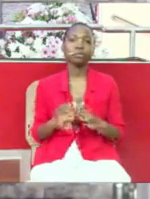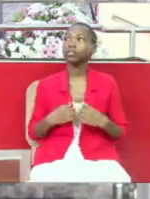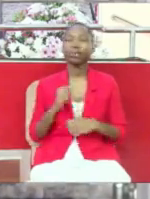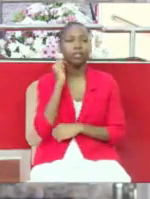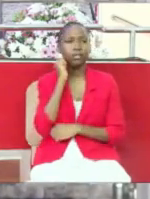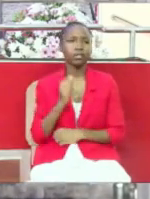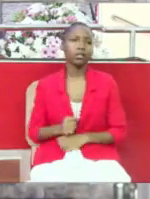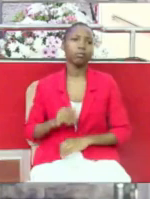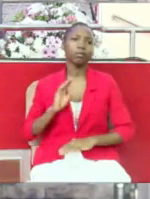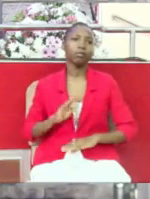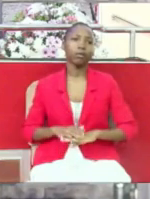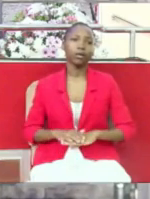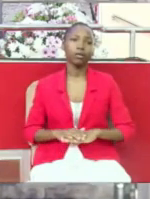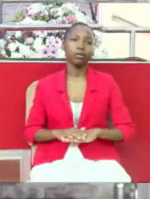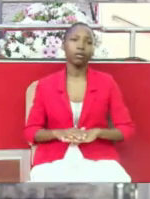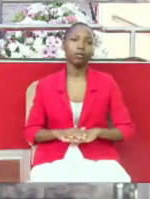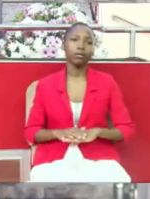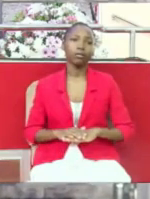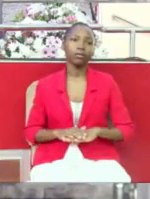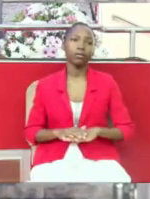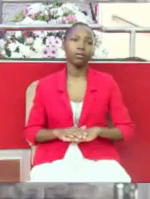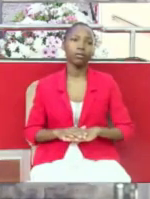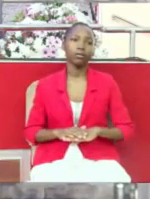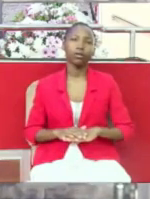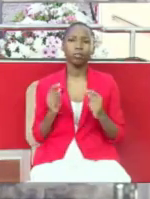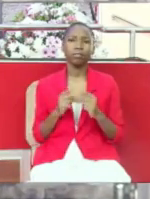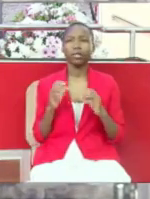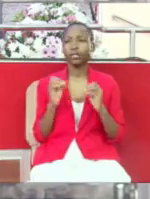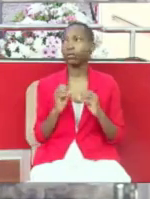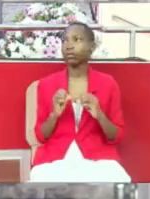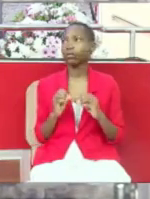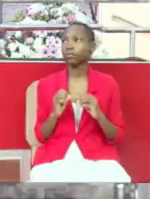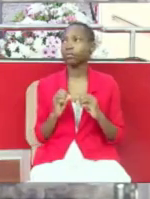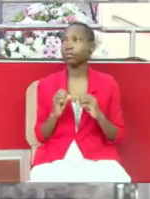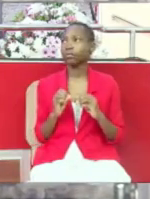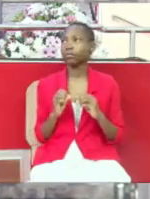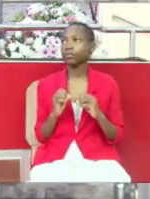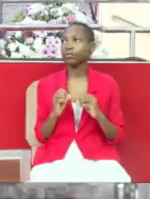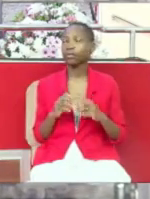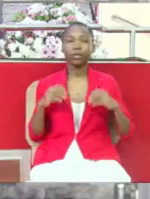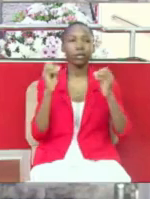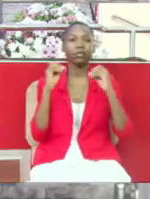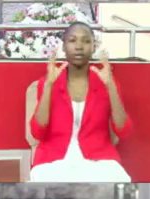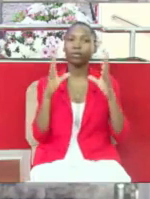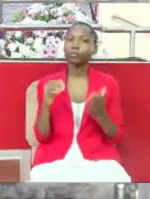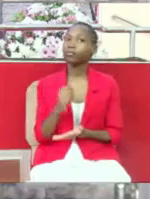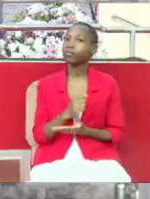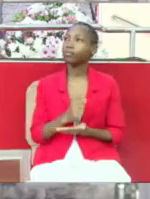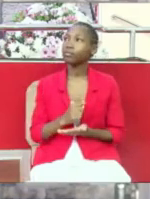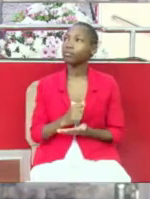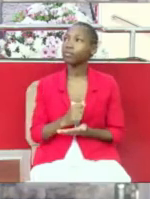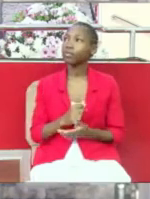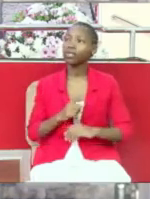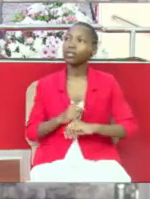any painkiller or hiyo dawa ya kulala. Sihitaji kunywa dawa tena. Hallelujah. Amen. So when a person